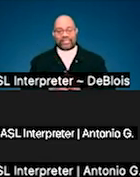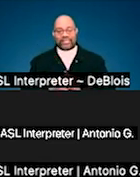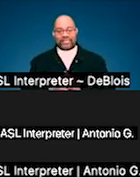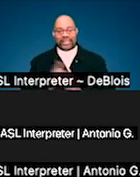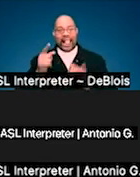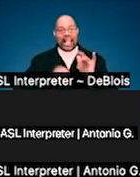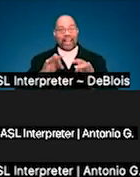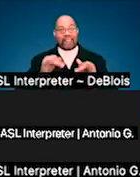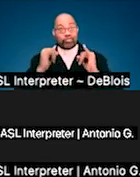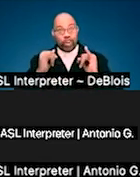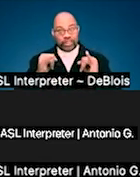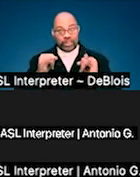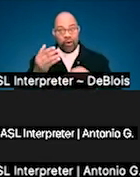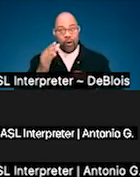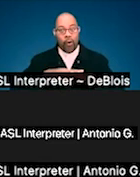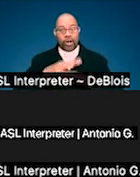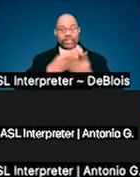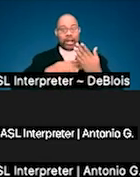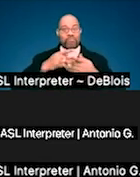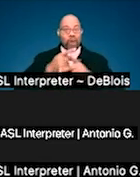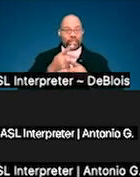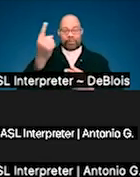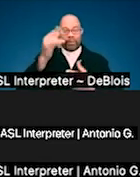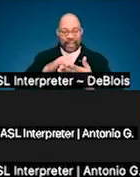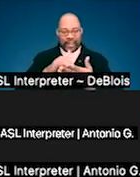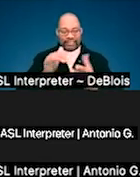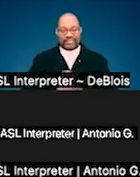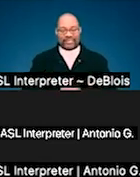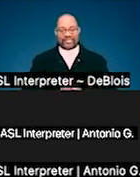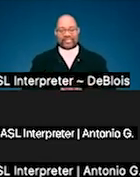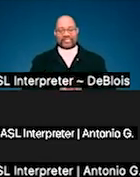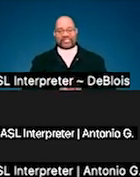of instruction on certain products or something like that.